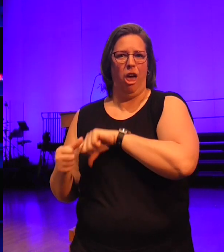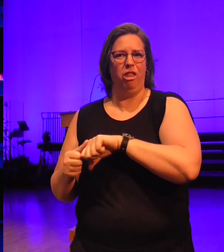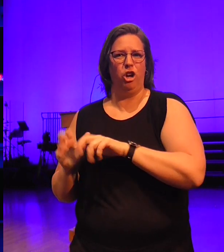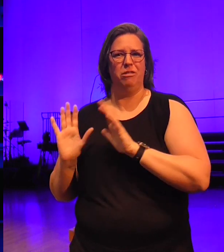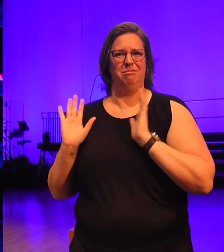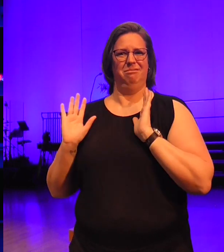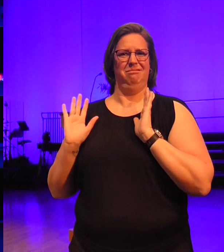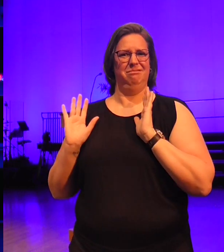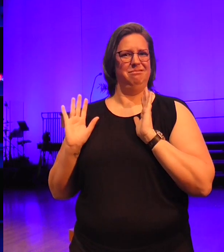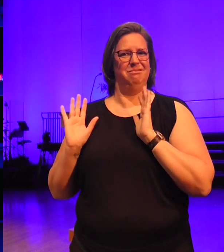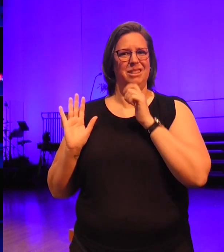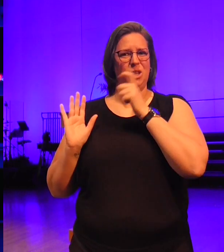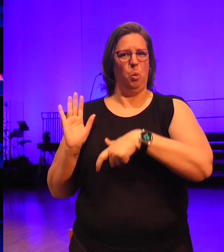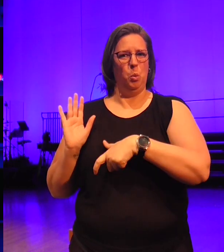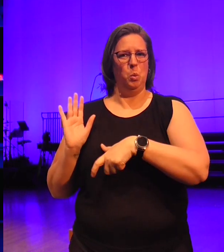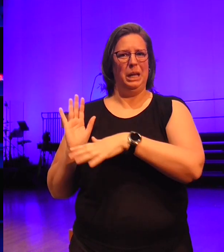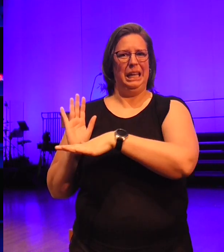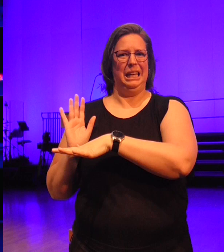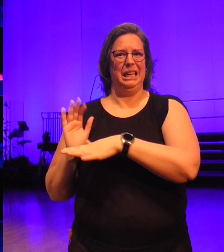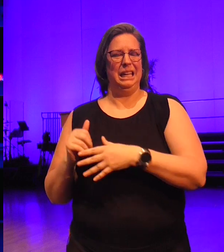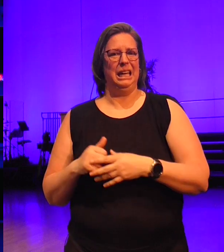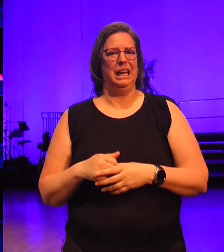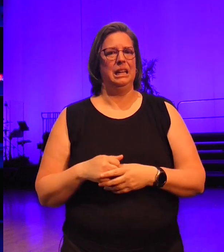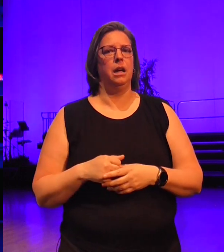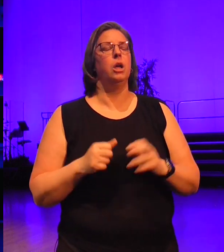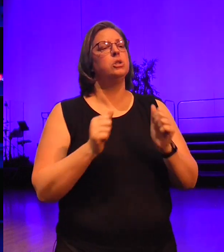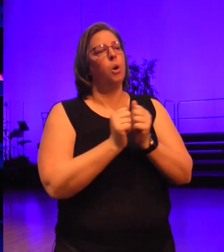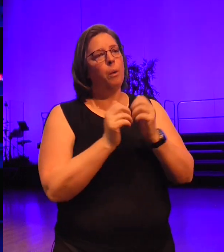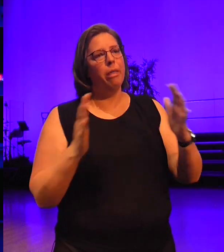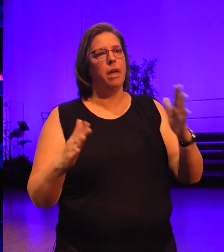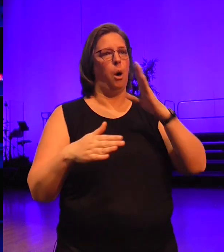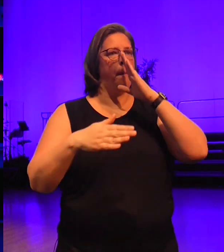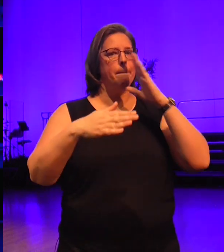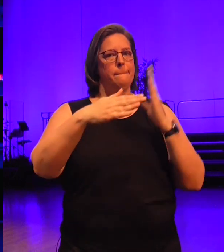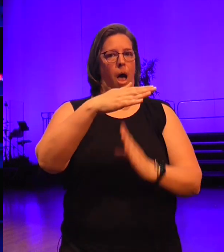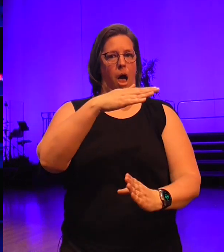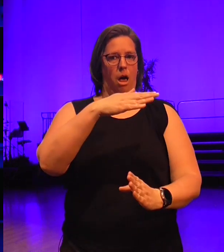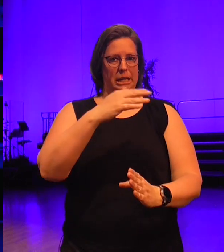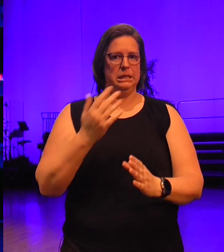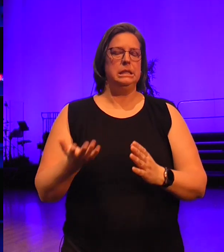Without modesty, we don't receive the forgiveness of children.